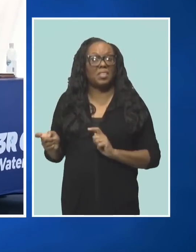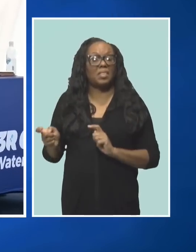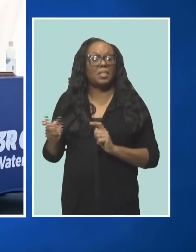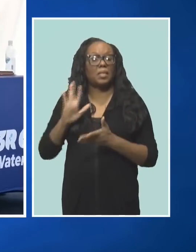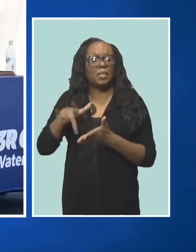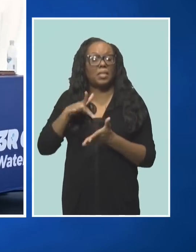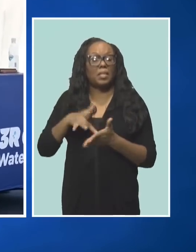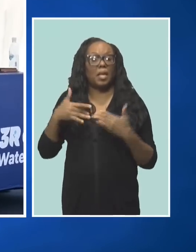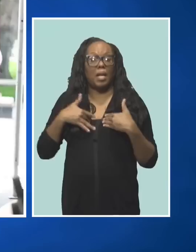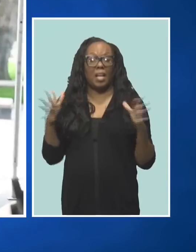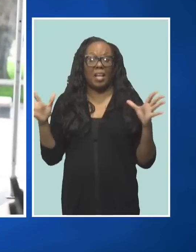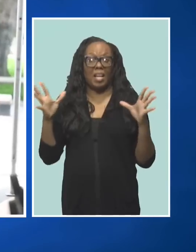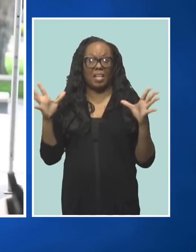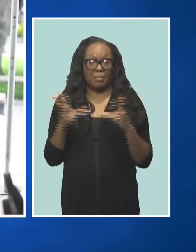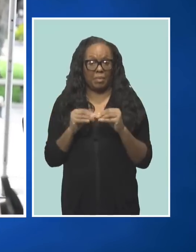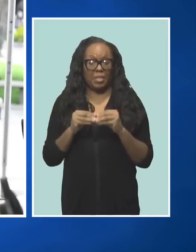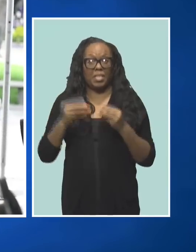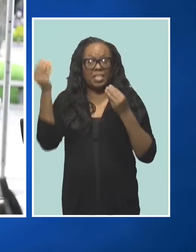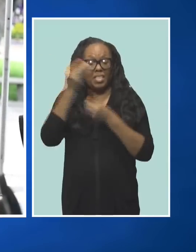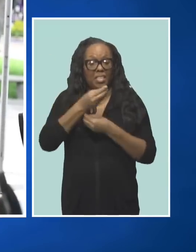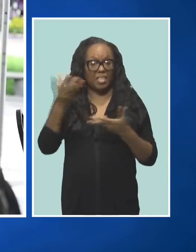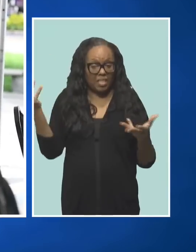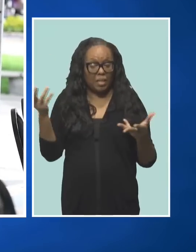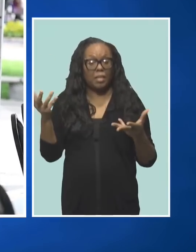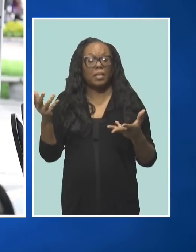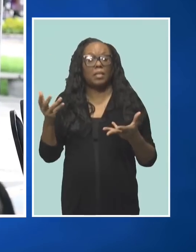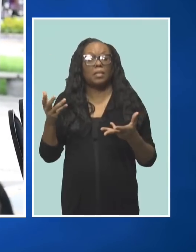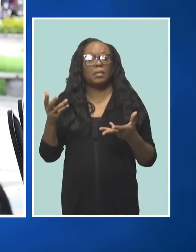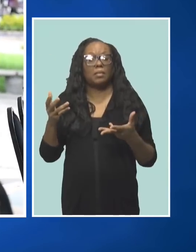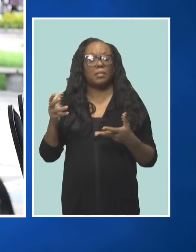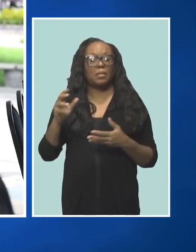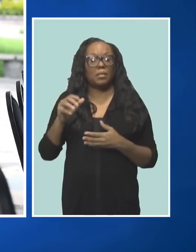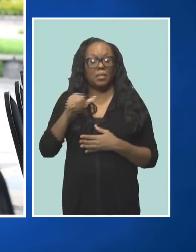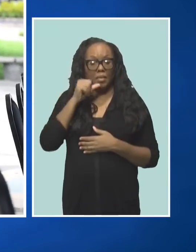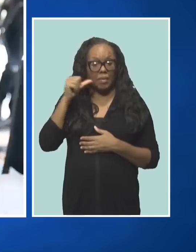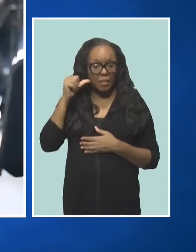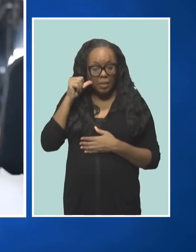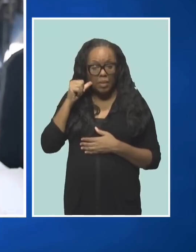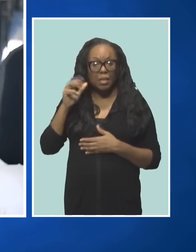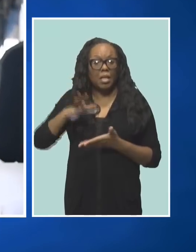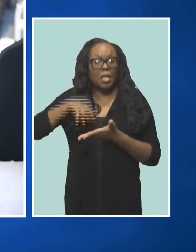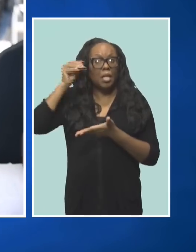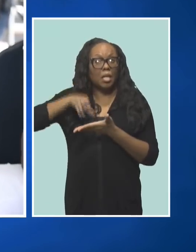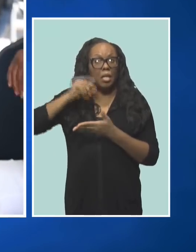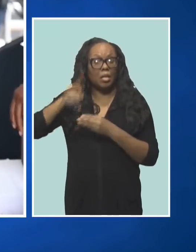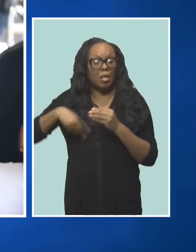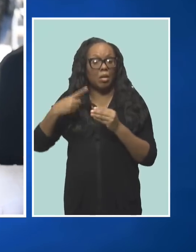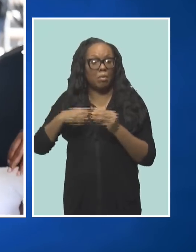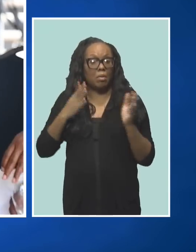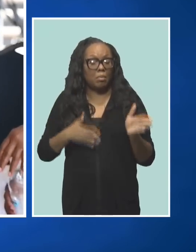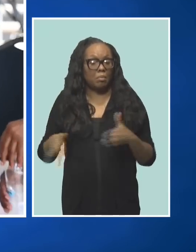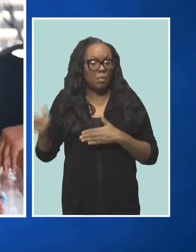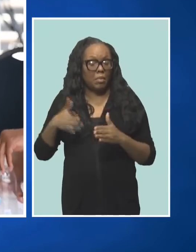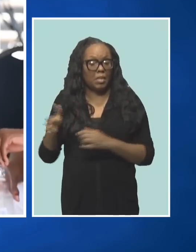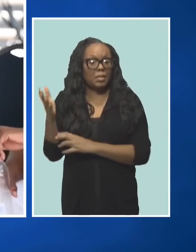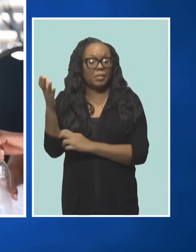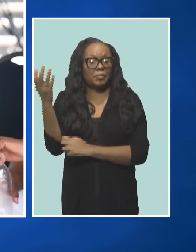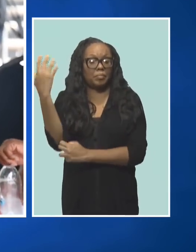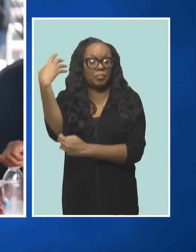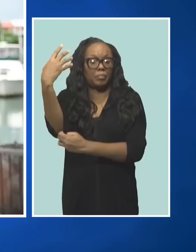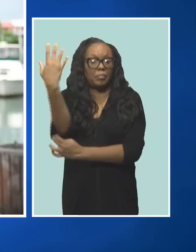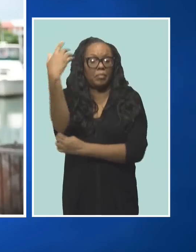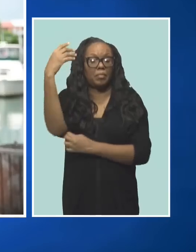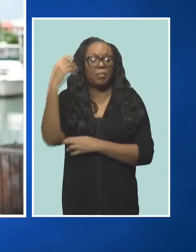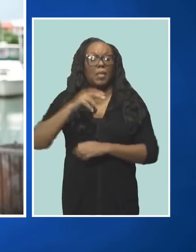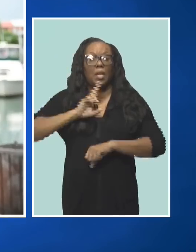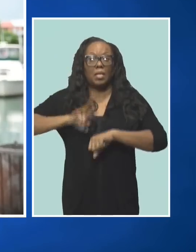an information session in Independence Square Saturday to give the public the opportunity to learn more about the plans. National Project